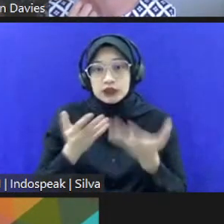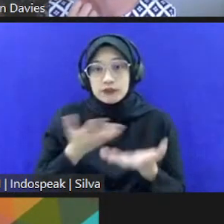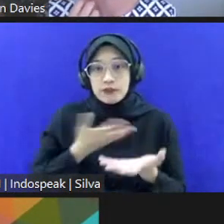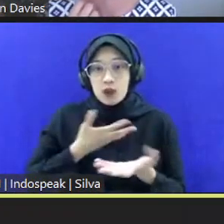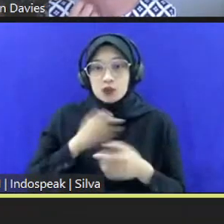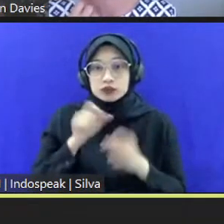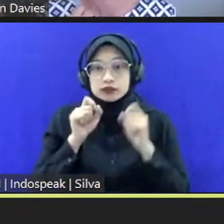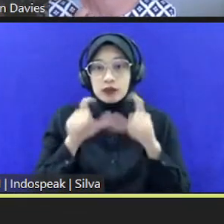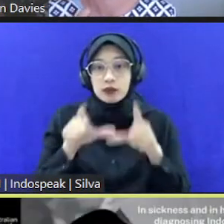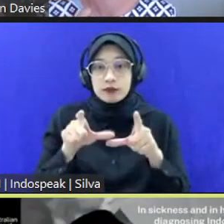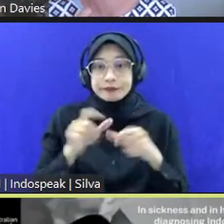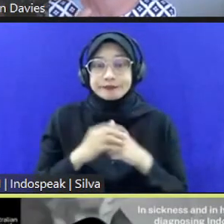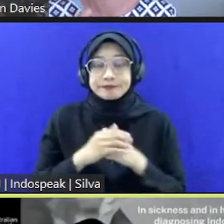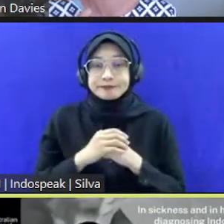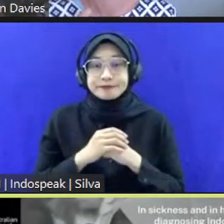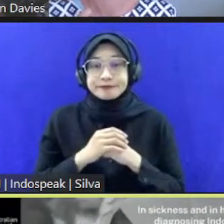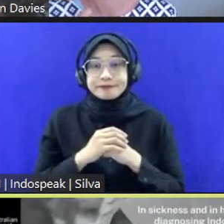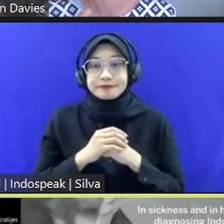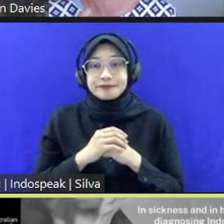Yes, Andrew.